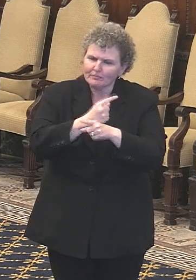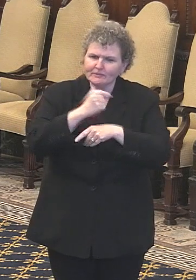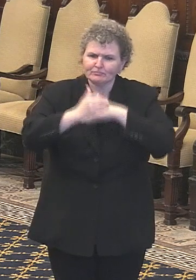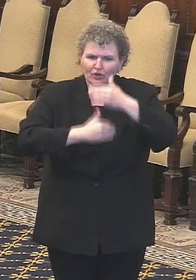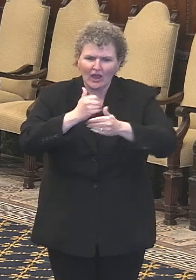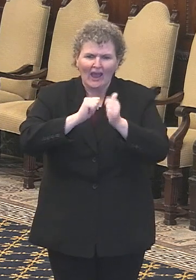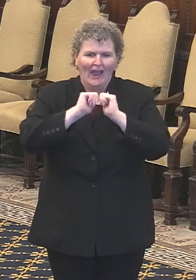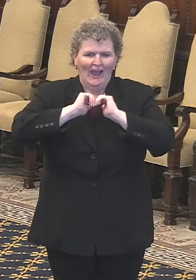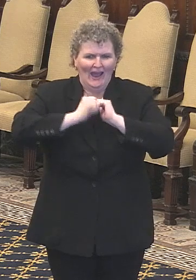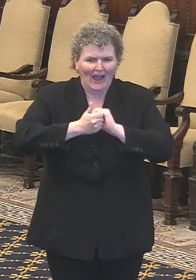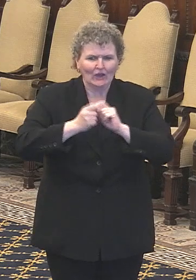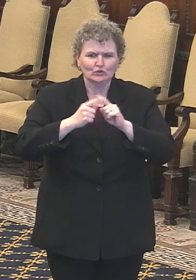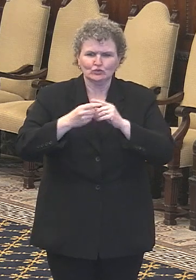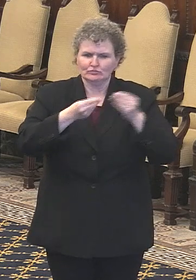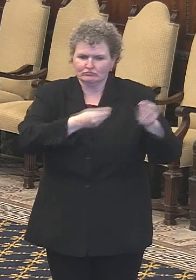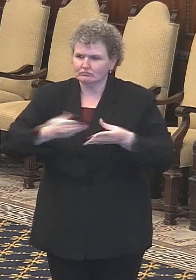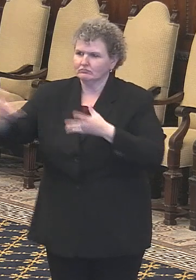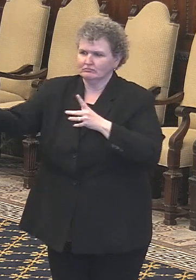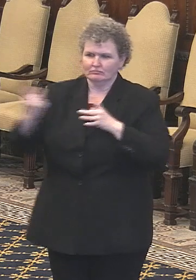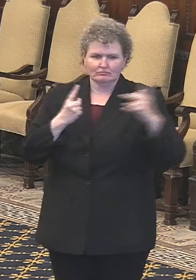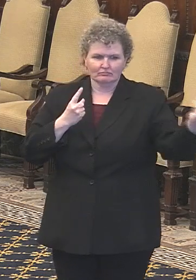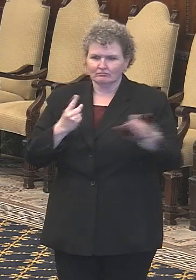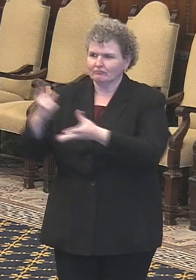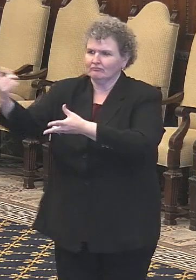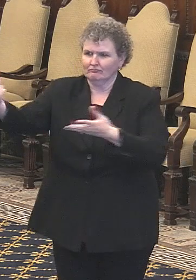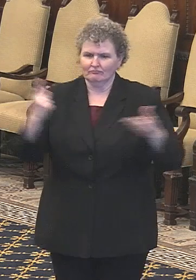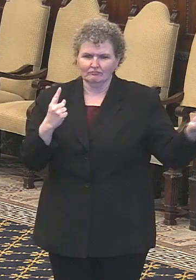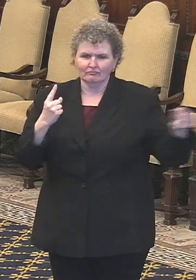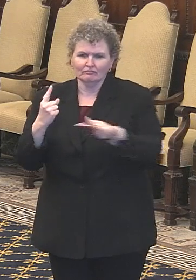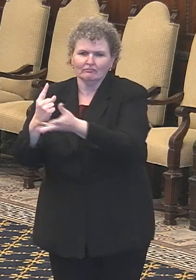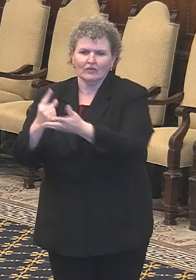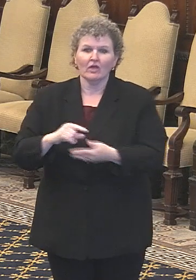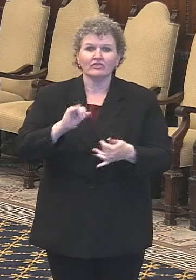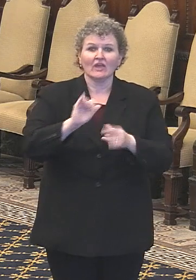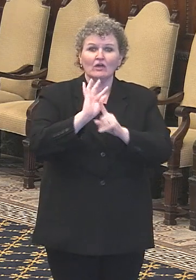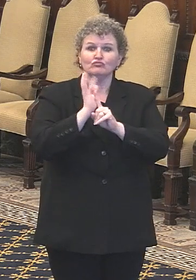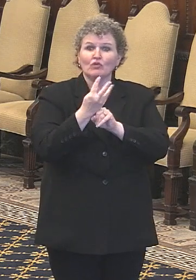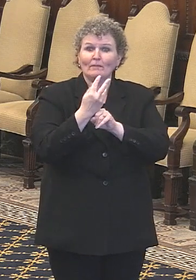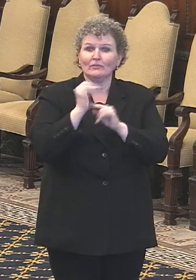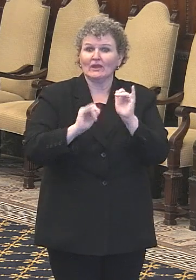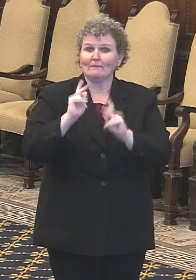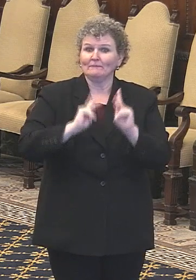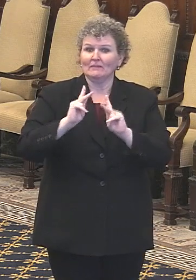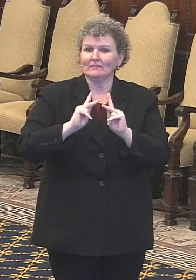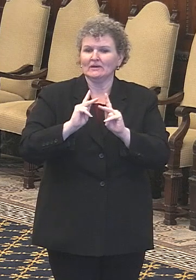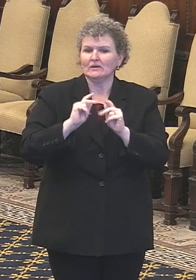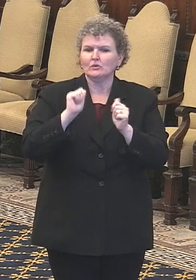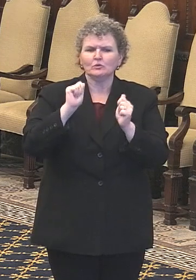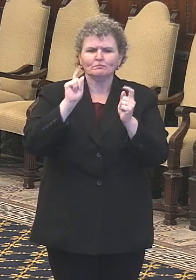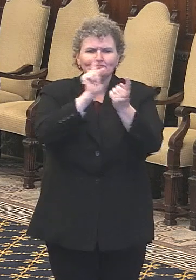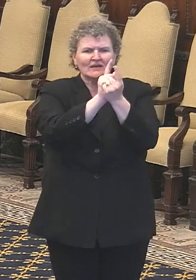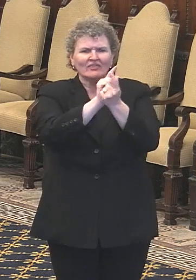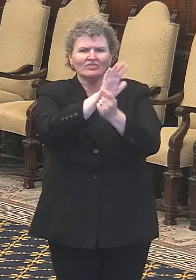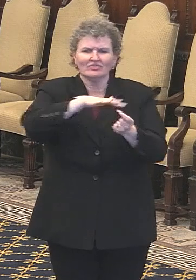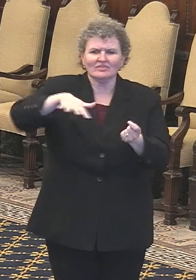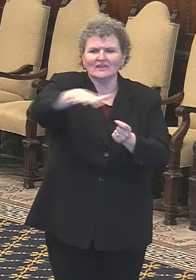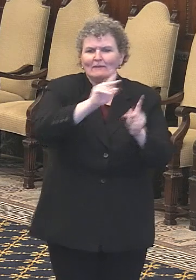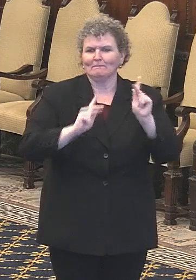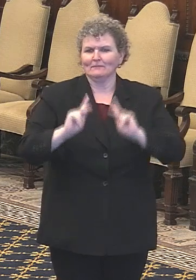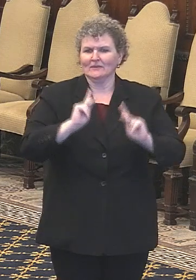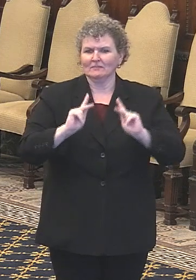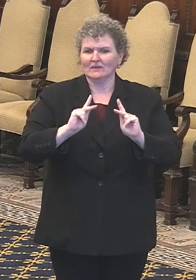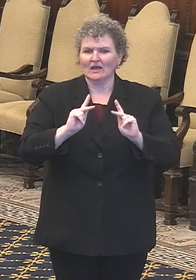meals. Wraparound services at each site are tailored for the needs of the neighborhood's population. So I was pleased to visit the City Hall meal